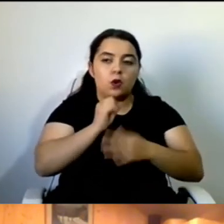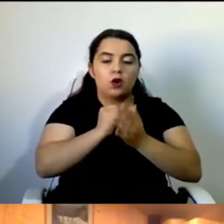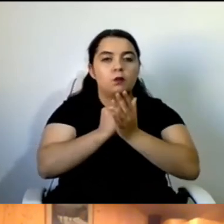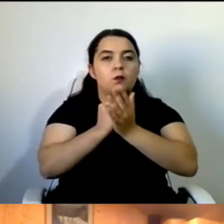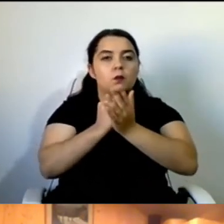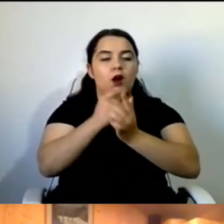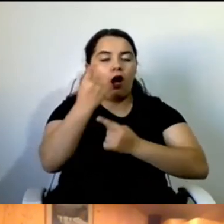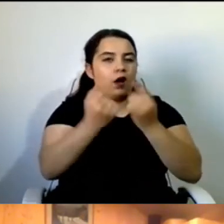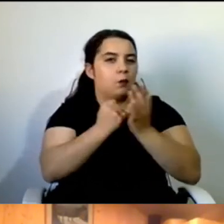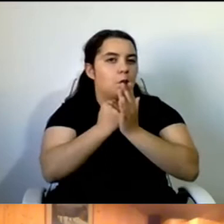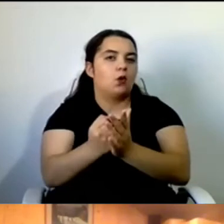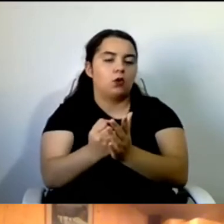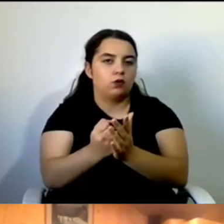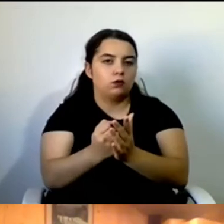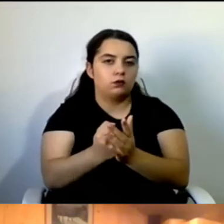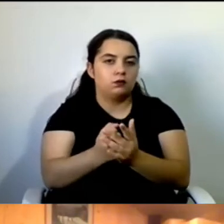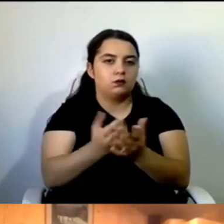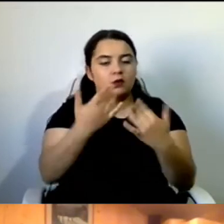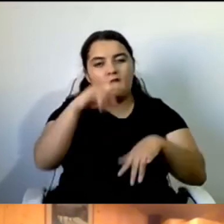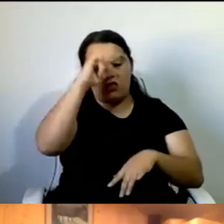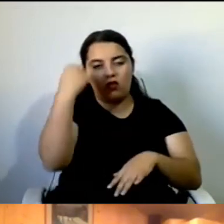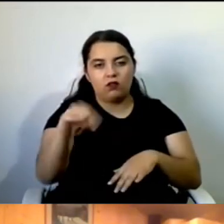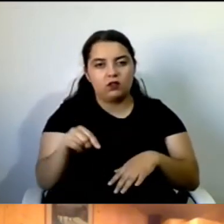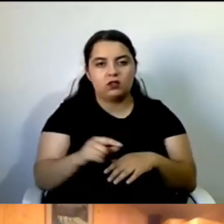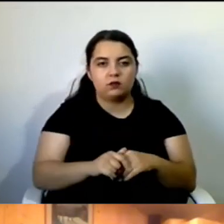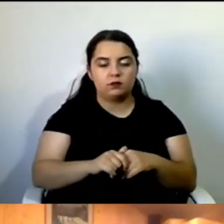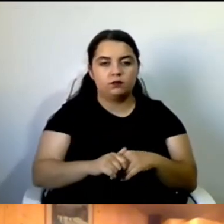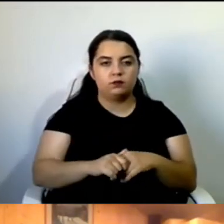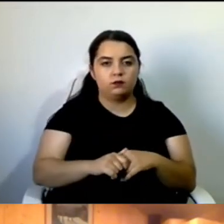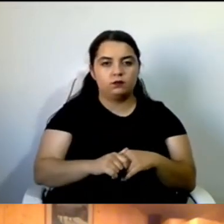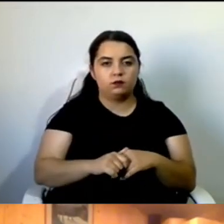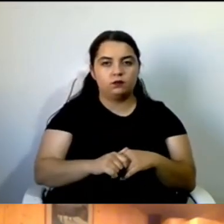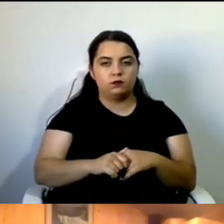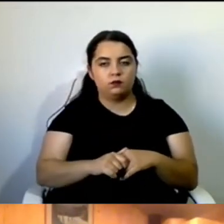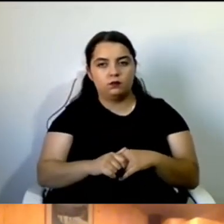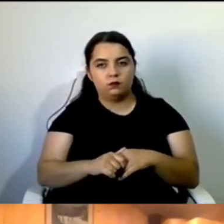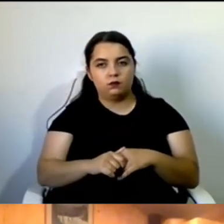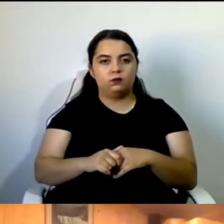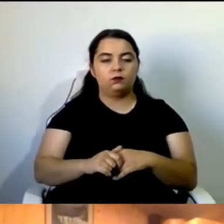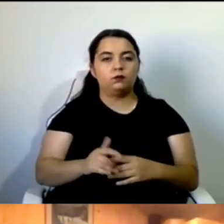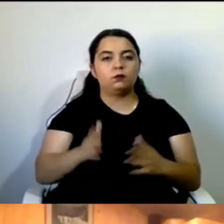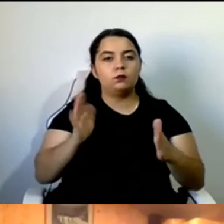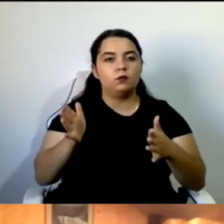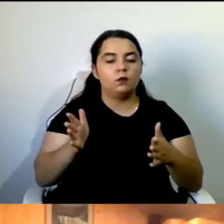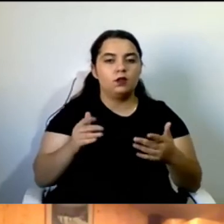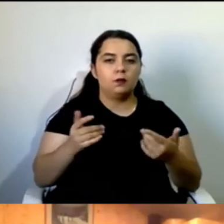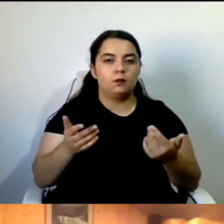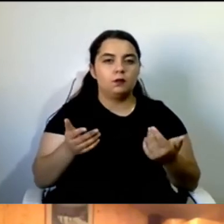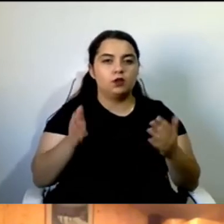We have to uphold the work time law and the European Work Time Directive, and so you have to employ